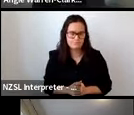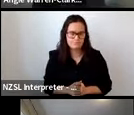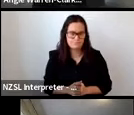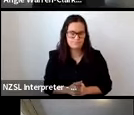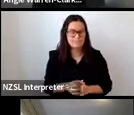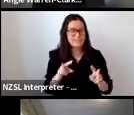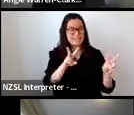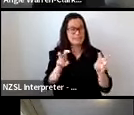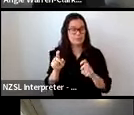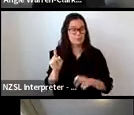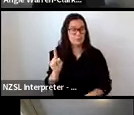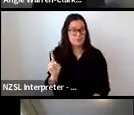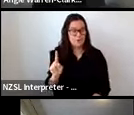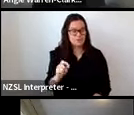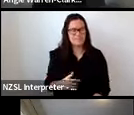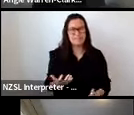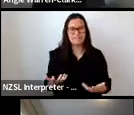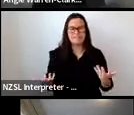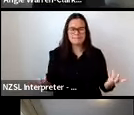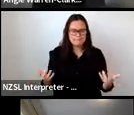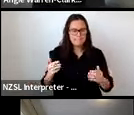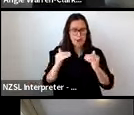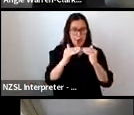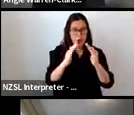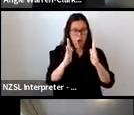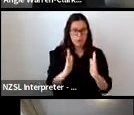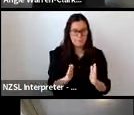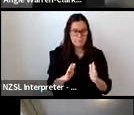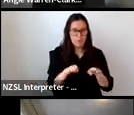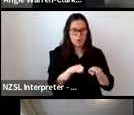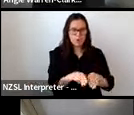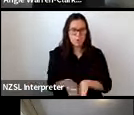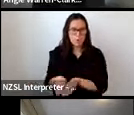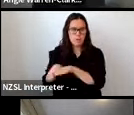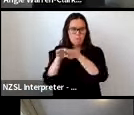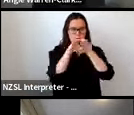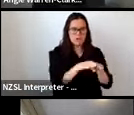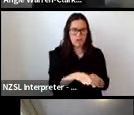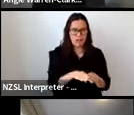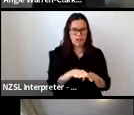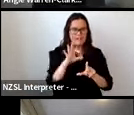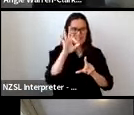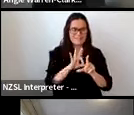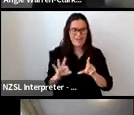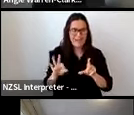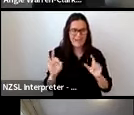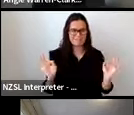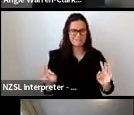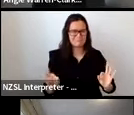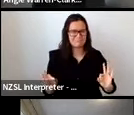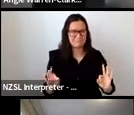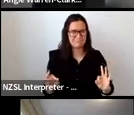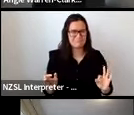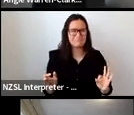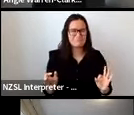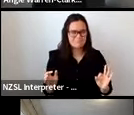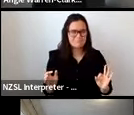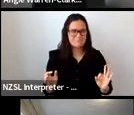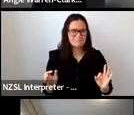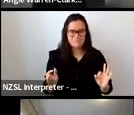there's a lack of universal design homes there. And it's so been highlighted